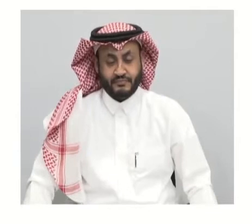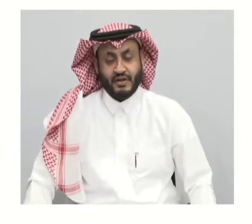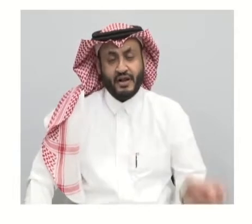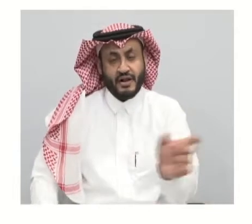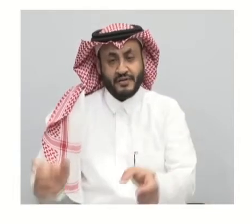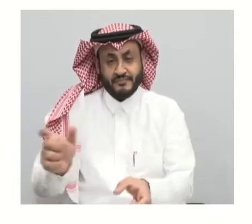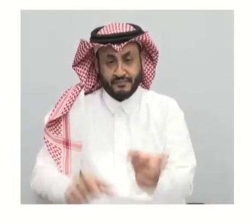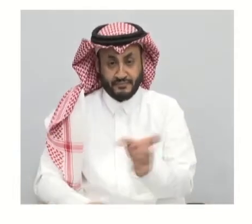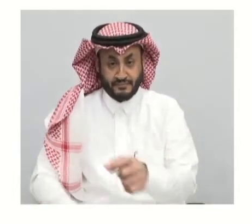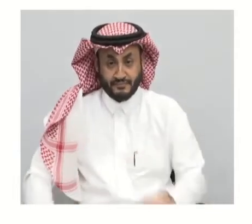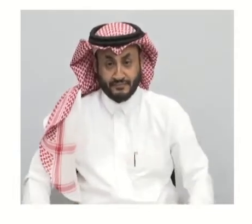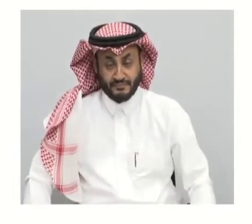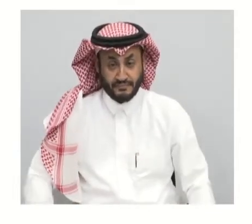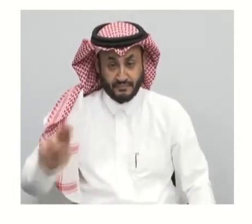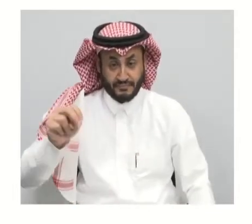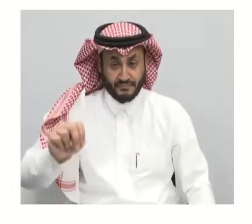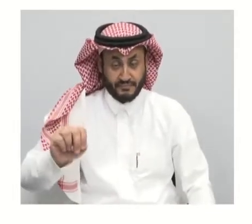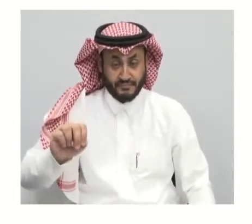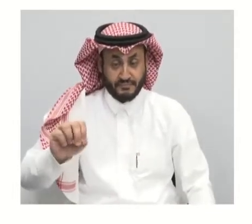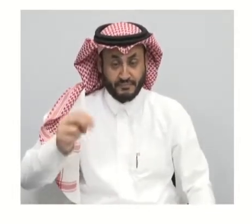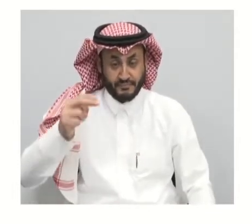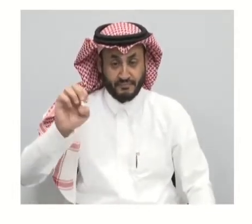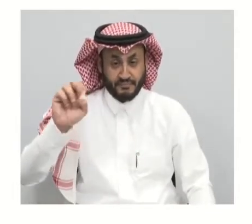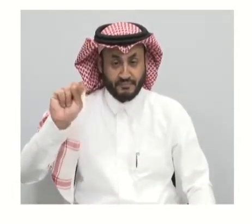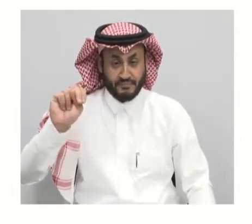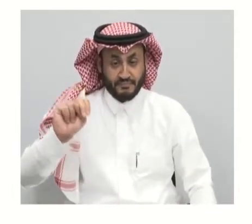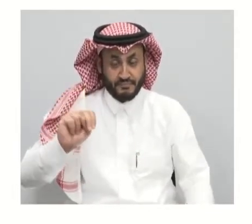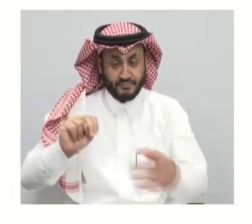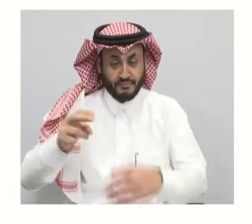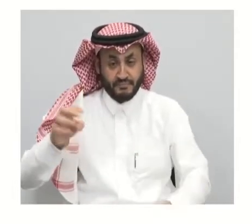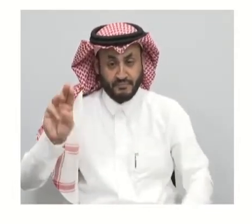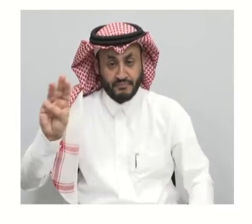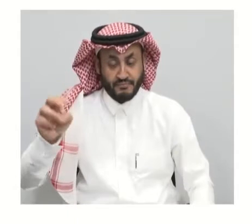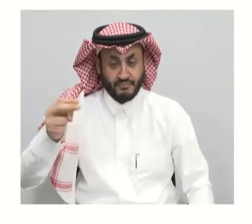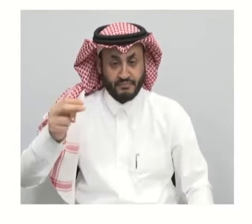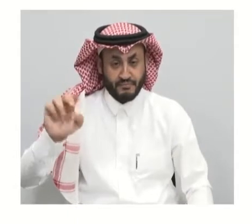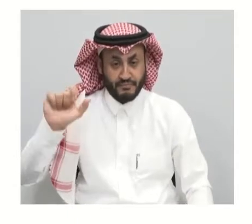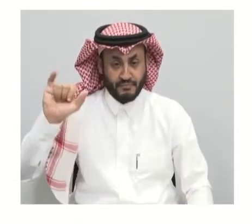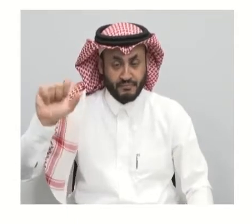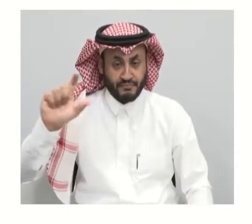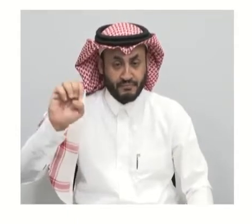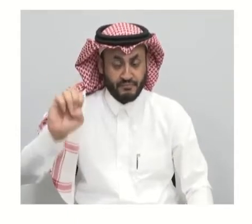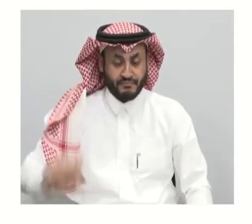the sentences either with when or while, okay? You have to look at